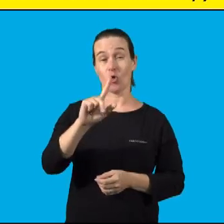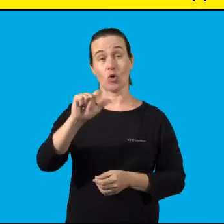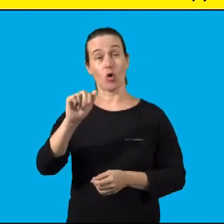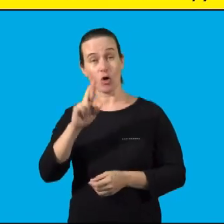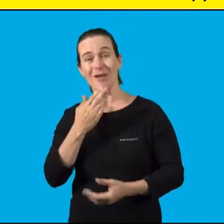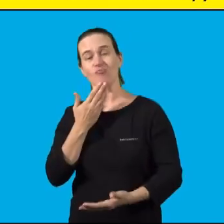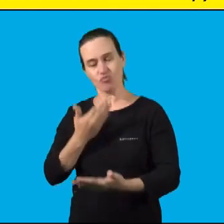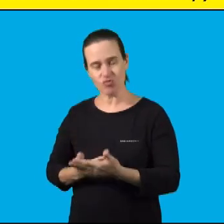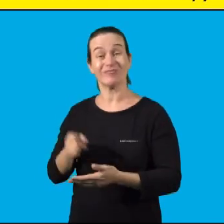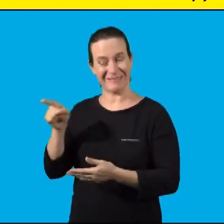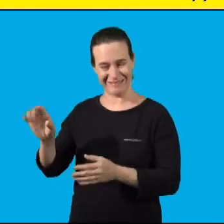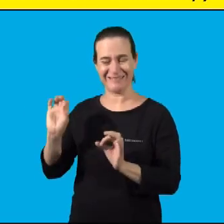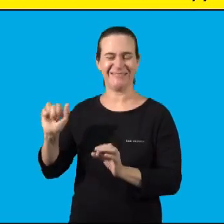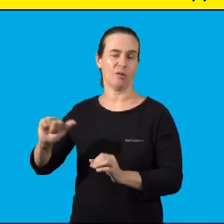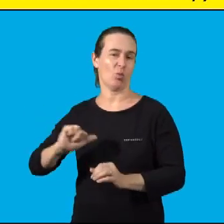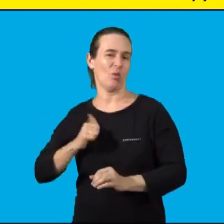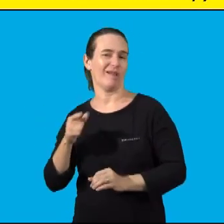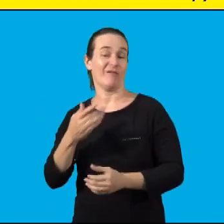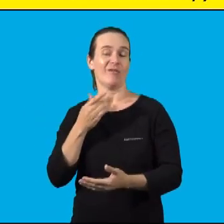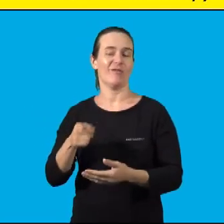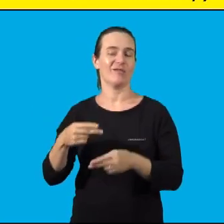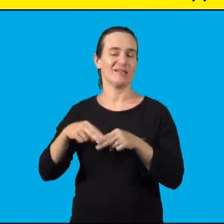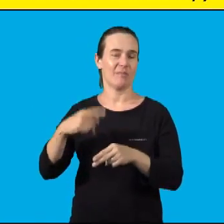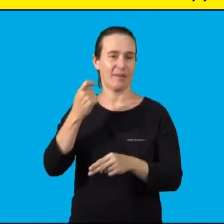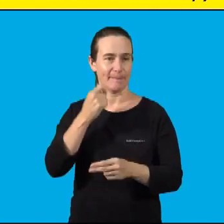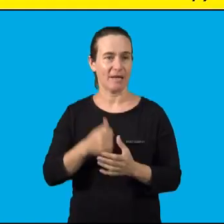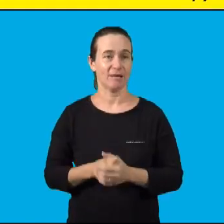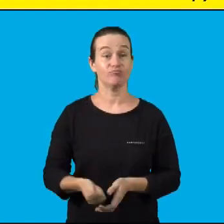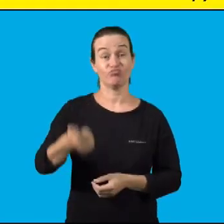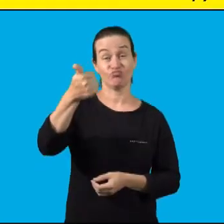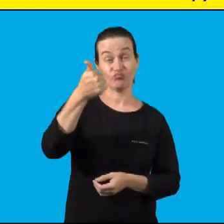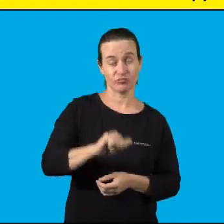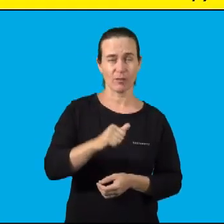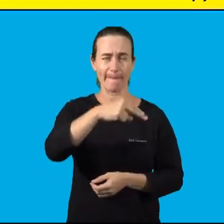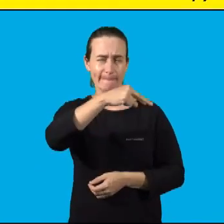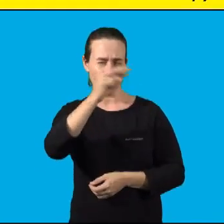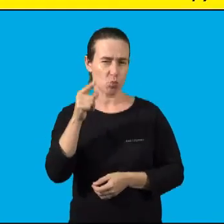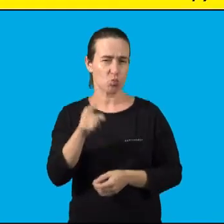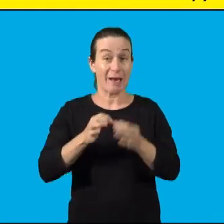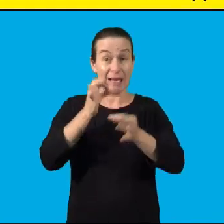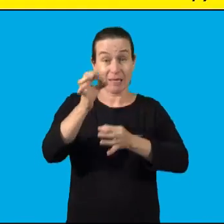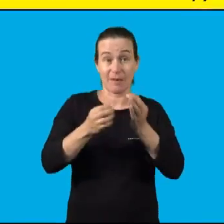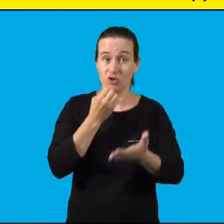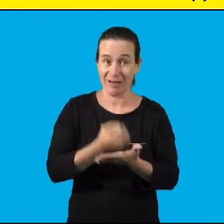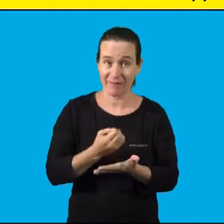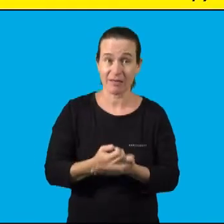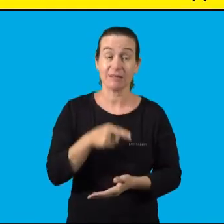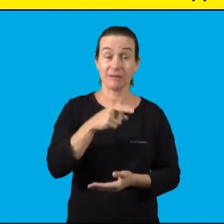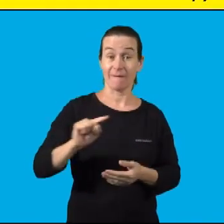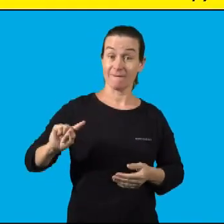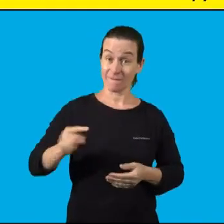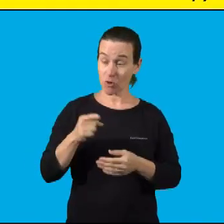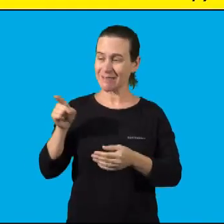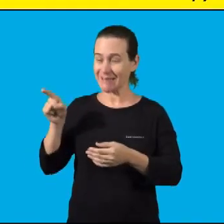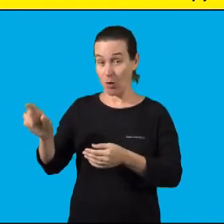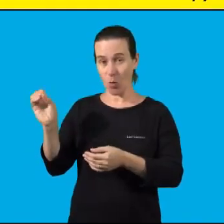Othello of Desdemona's adultery. The evidence and the explanation. It was the first gift that Othello had given to Desdemona as a